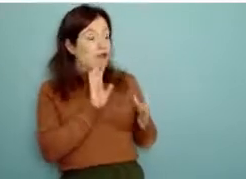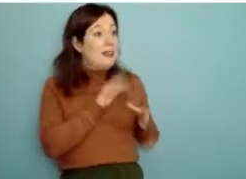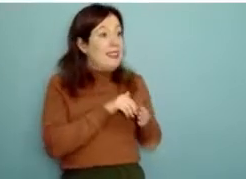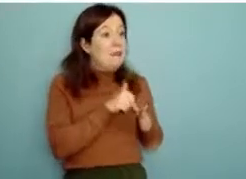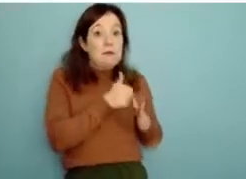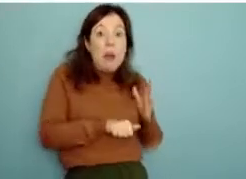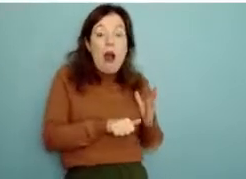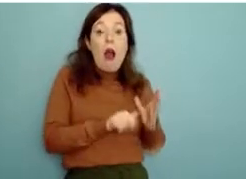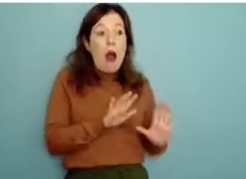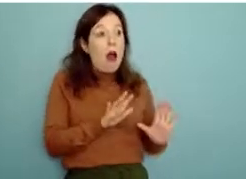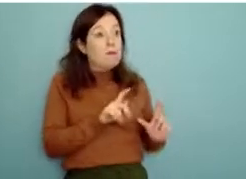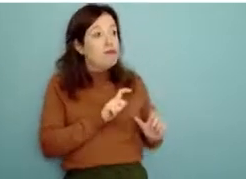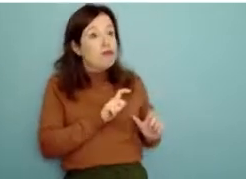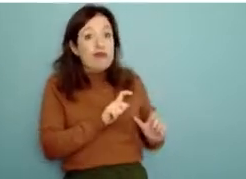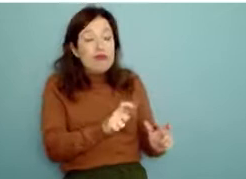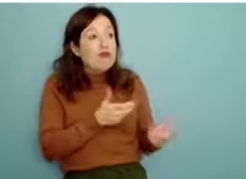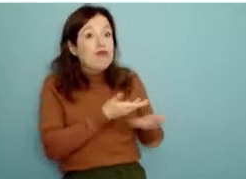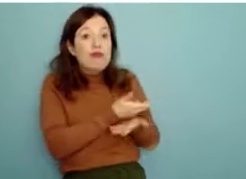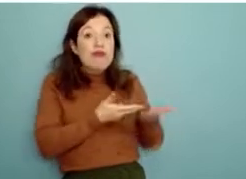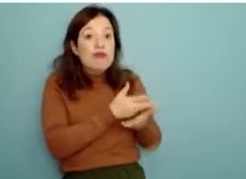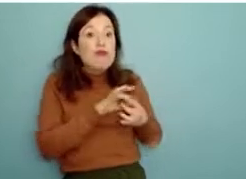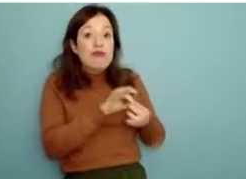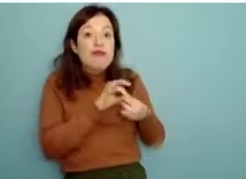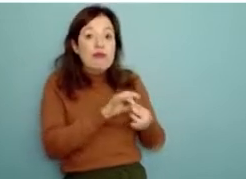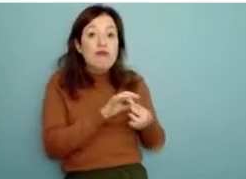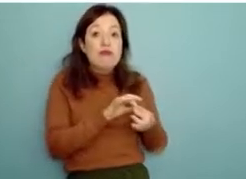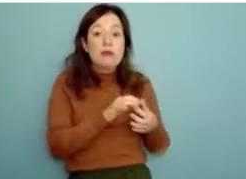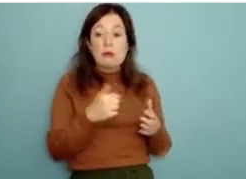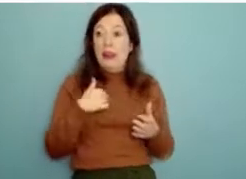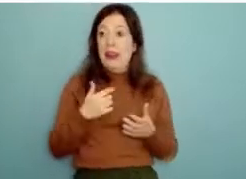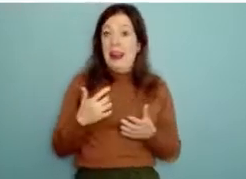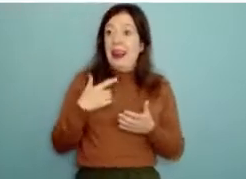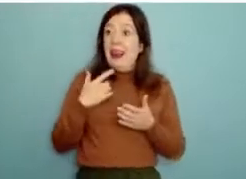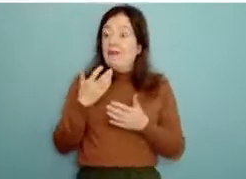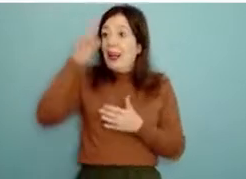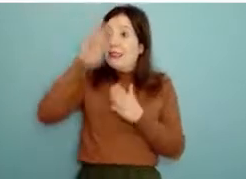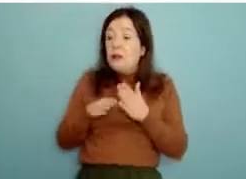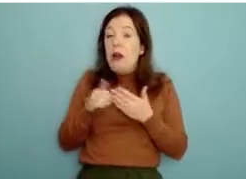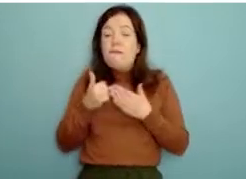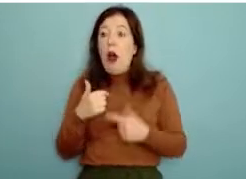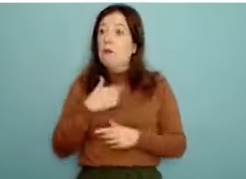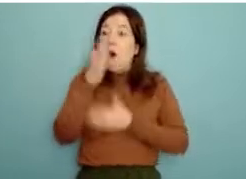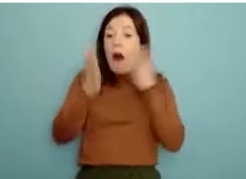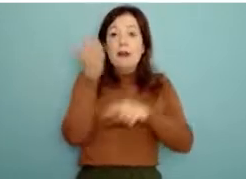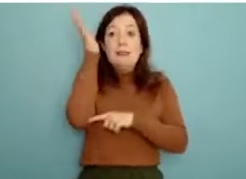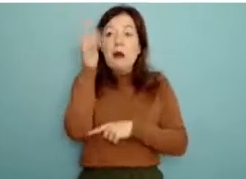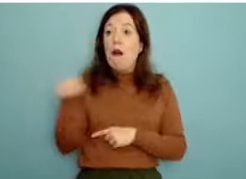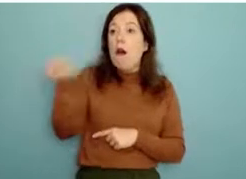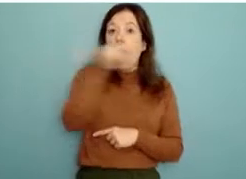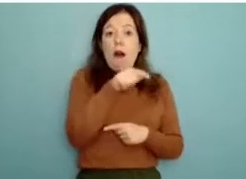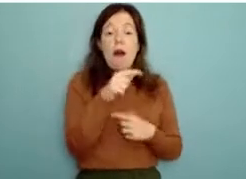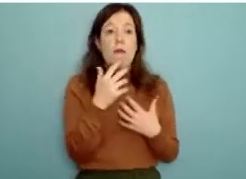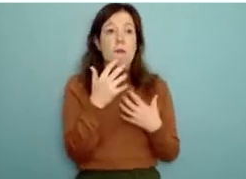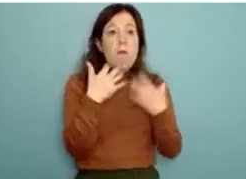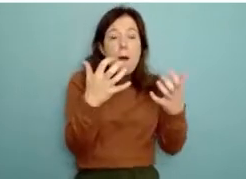can continue working as a lived experience advisor and speaker to help both professionals and the public, accepting